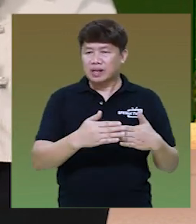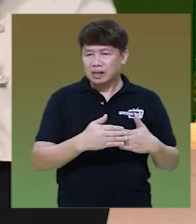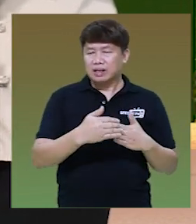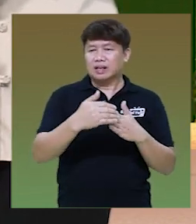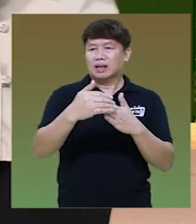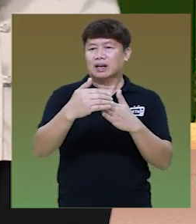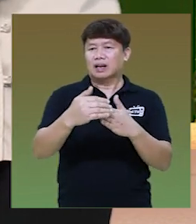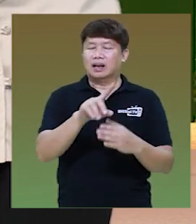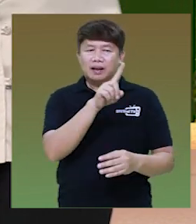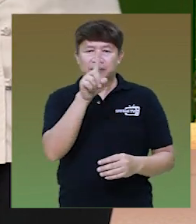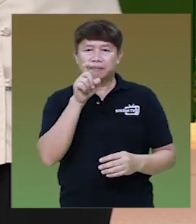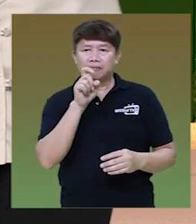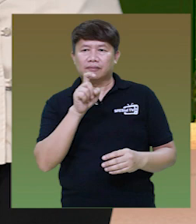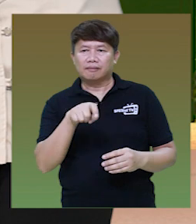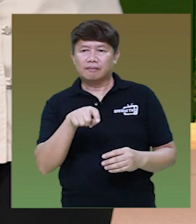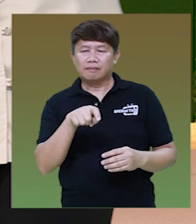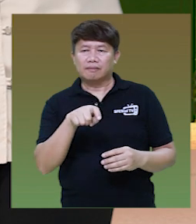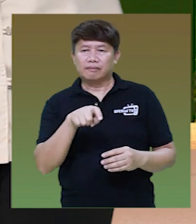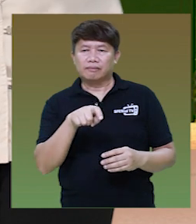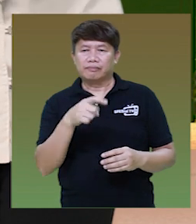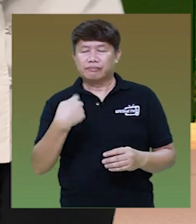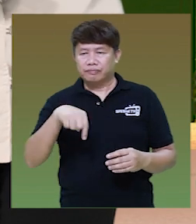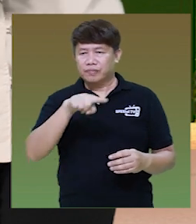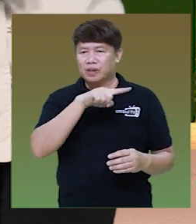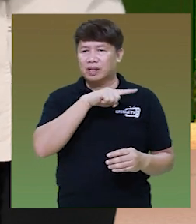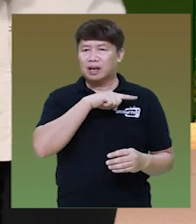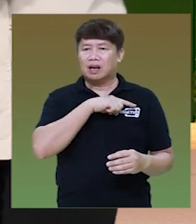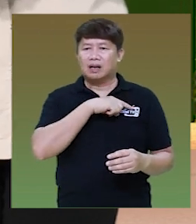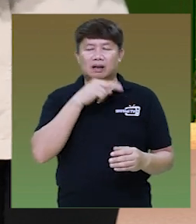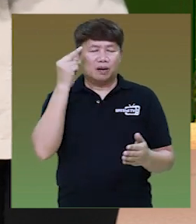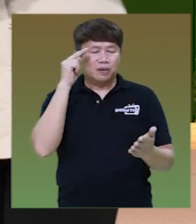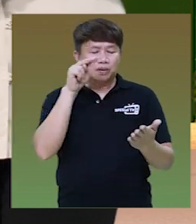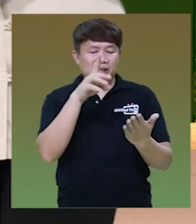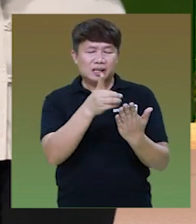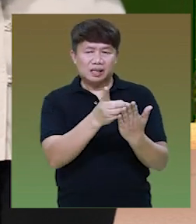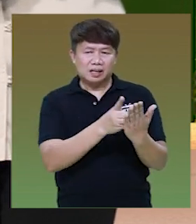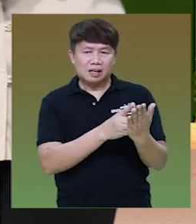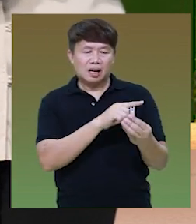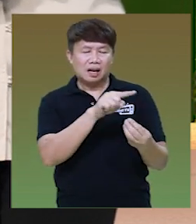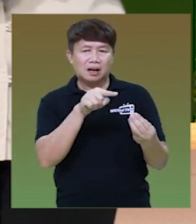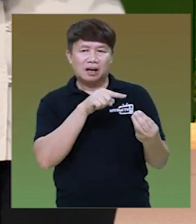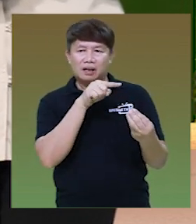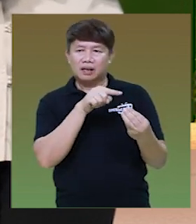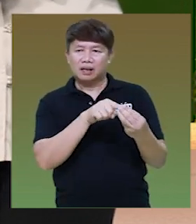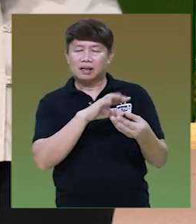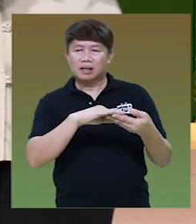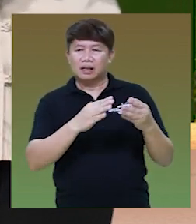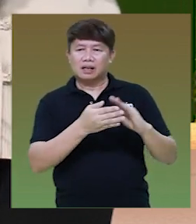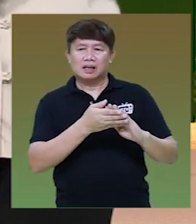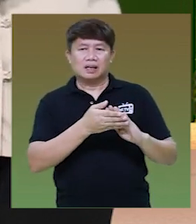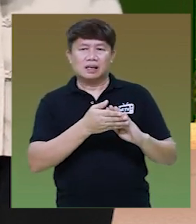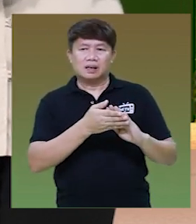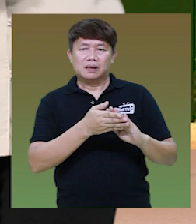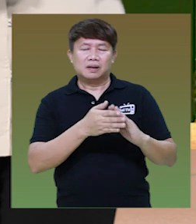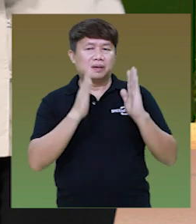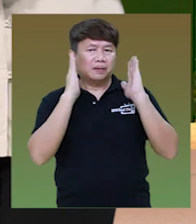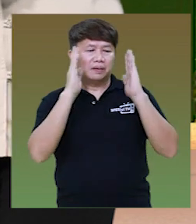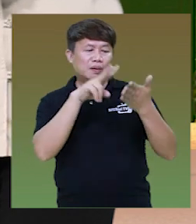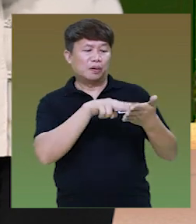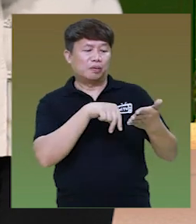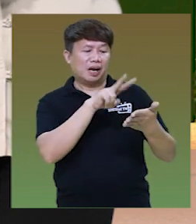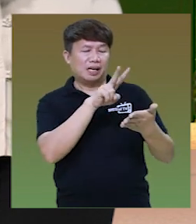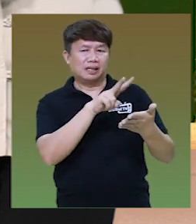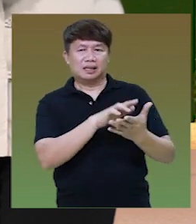guide questions, we are already noting details about the story heard or read.